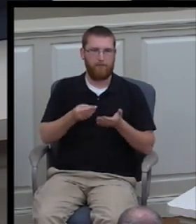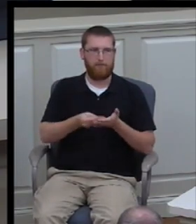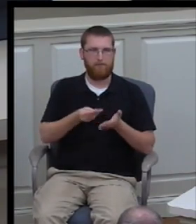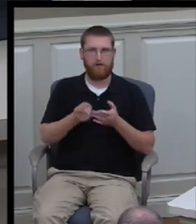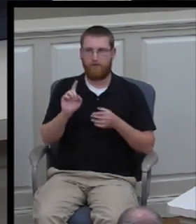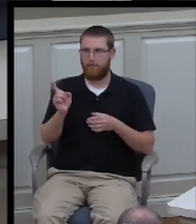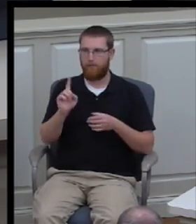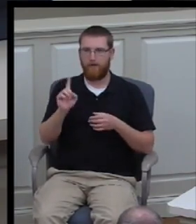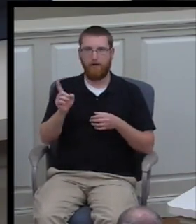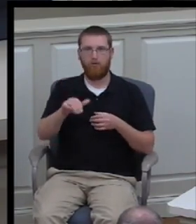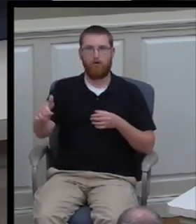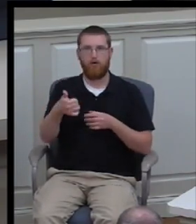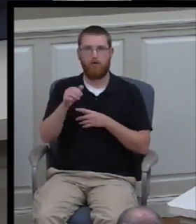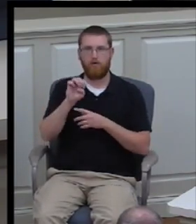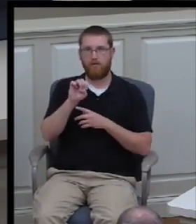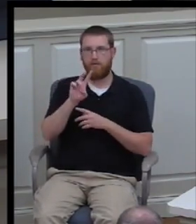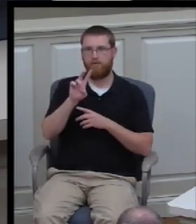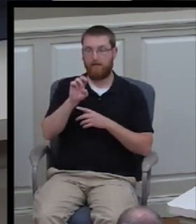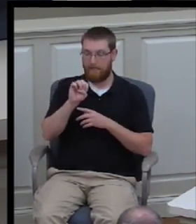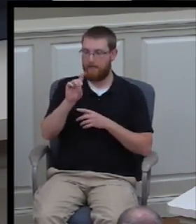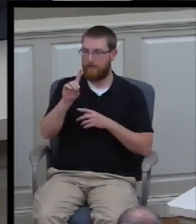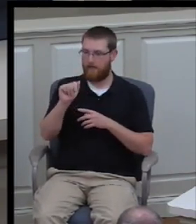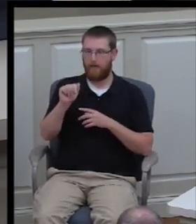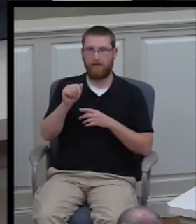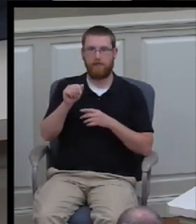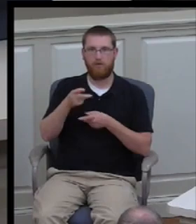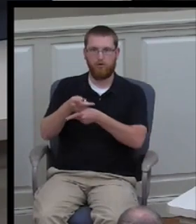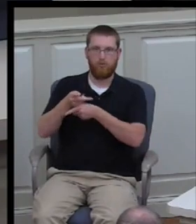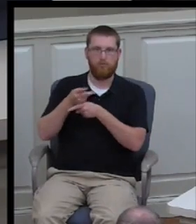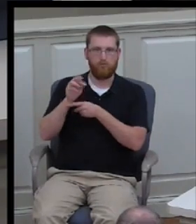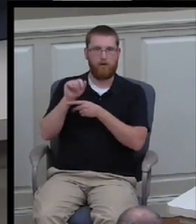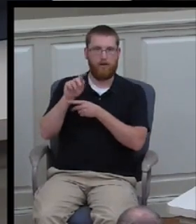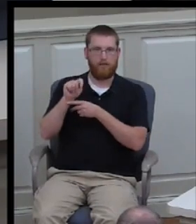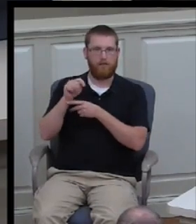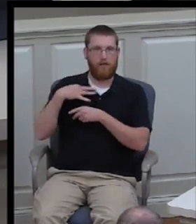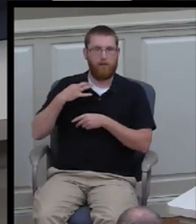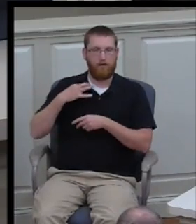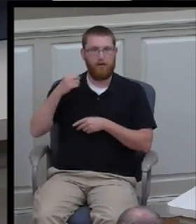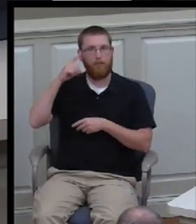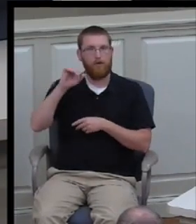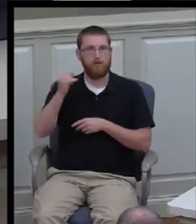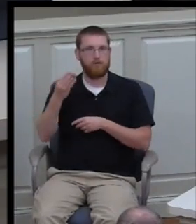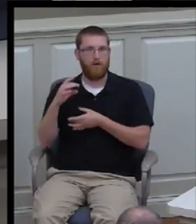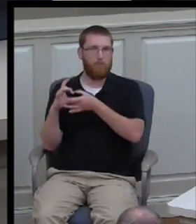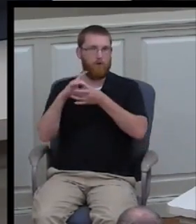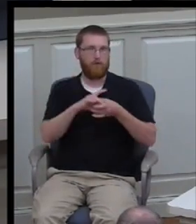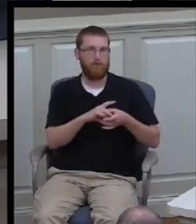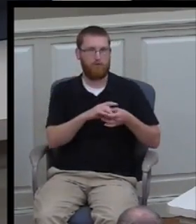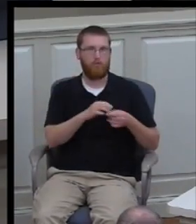from. Maybe even another EDA grant application would be on the horizon, certain appropriate, since jobs are tied to